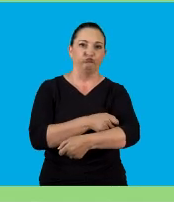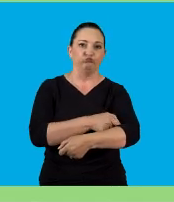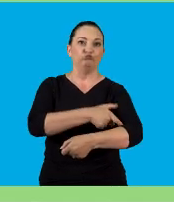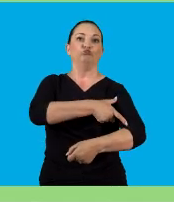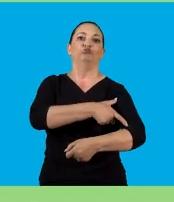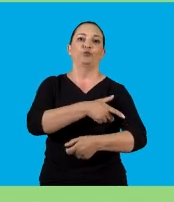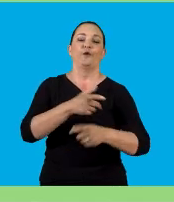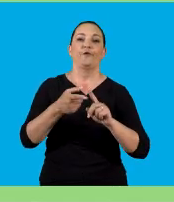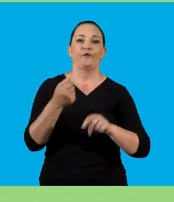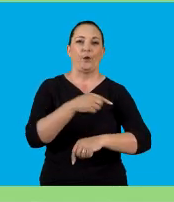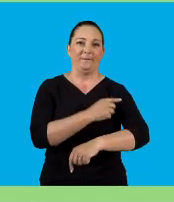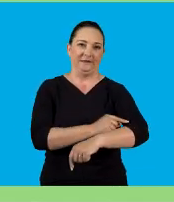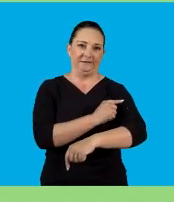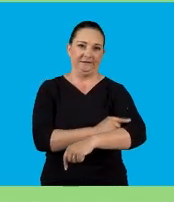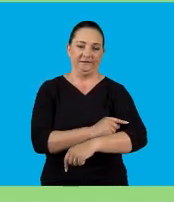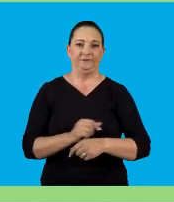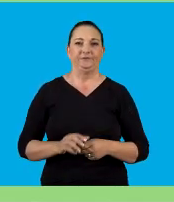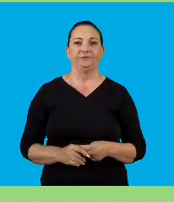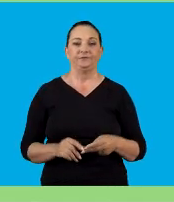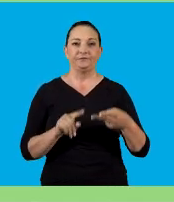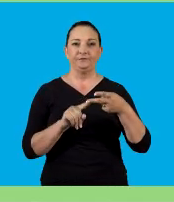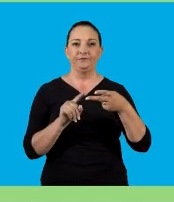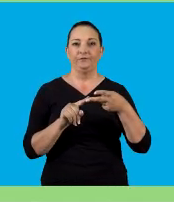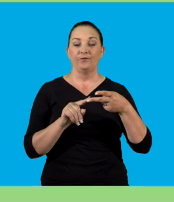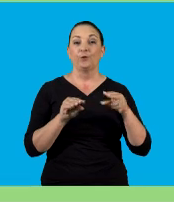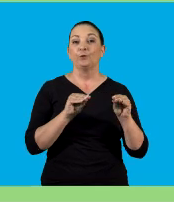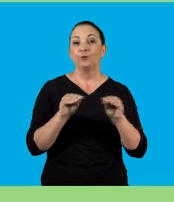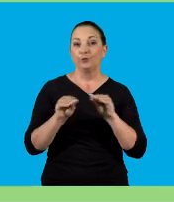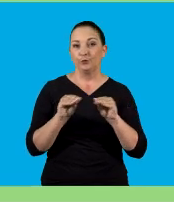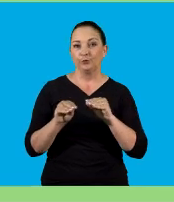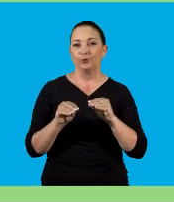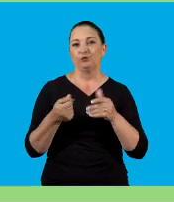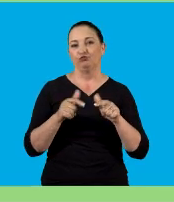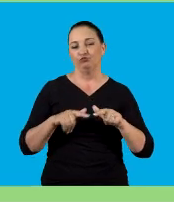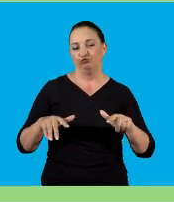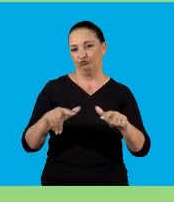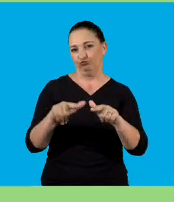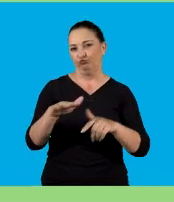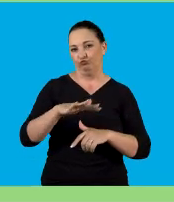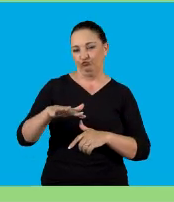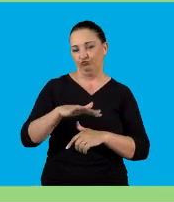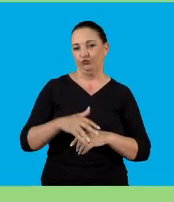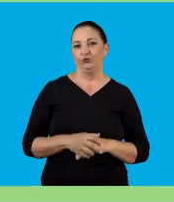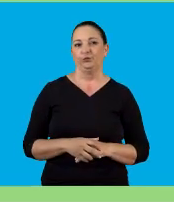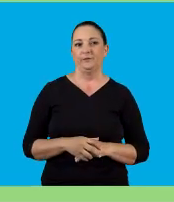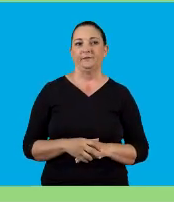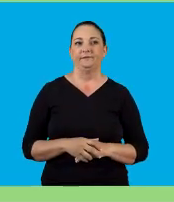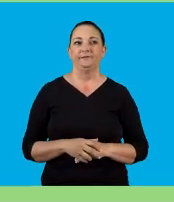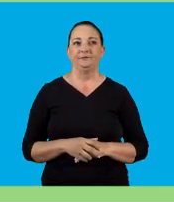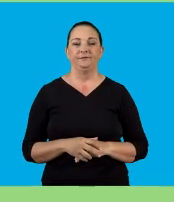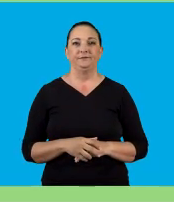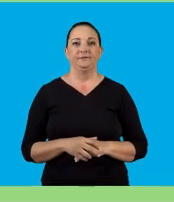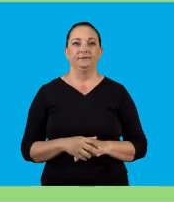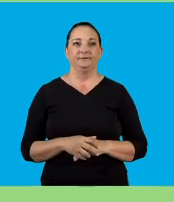relaxation of muscles, and then process number 2 is movement and locomotion.